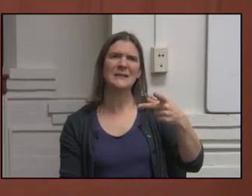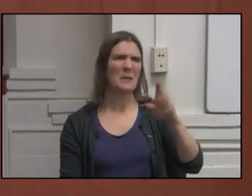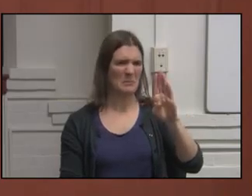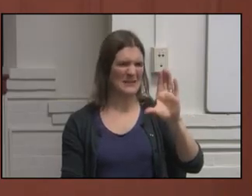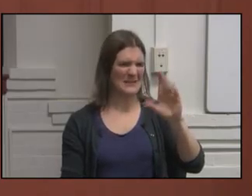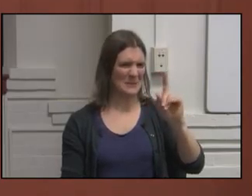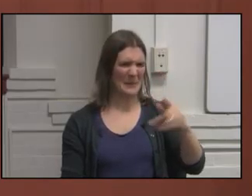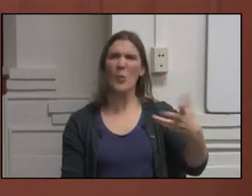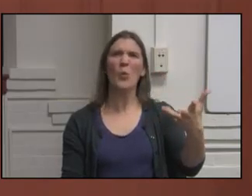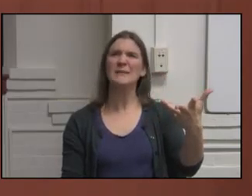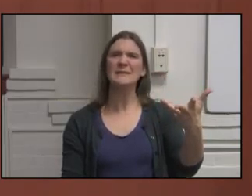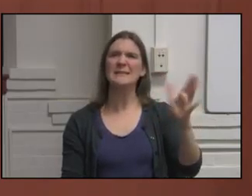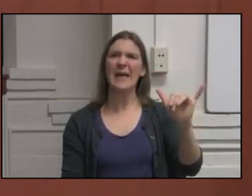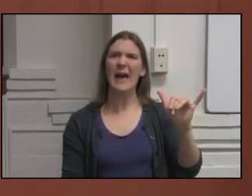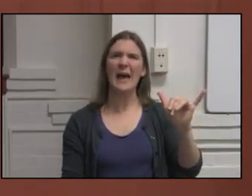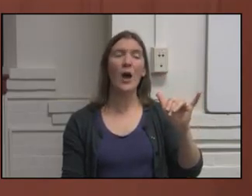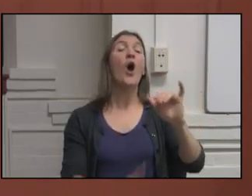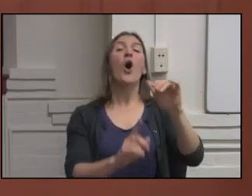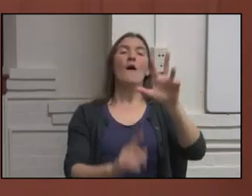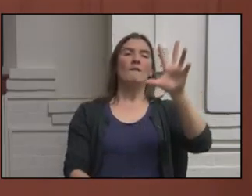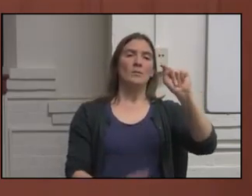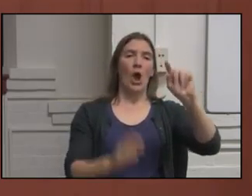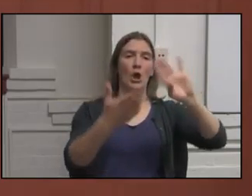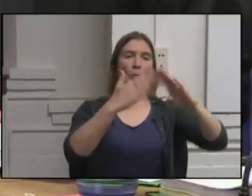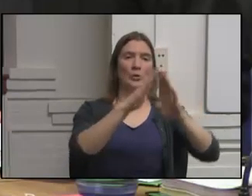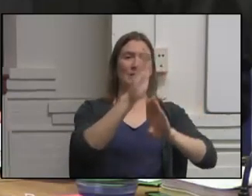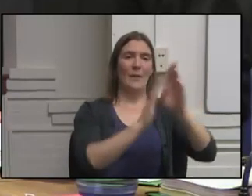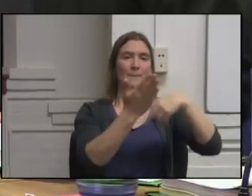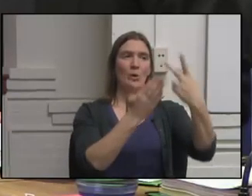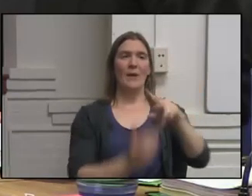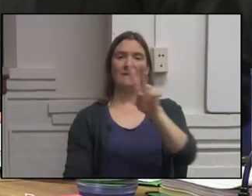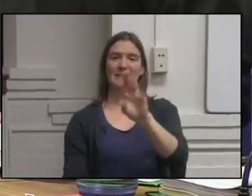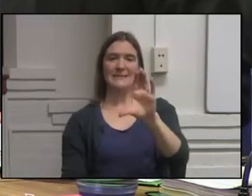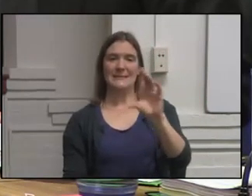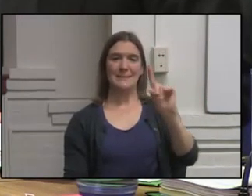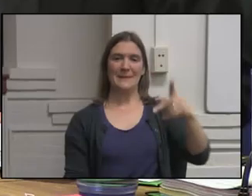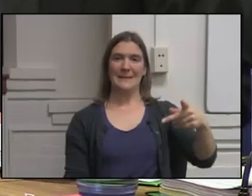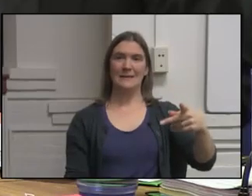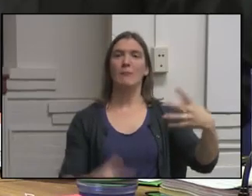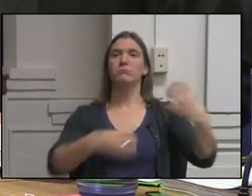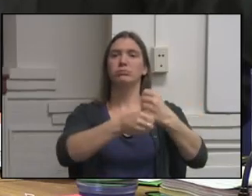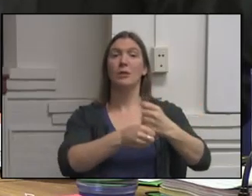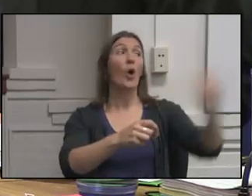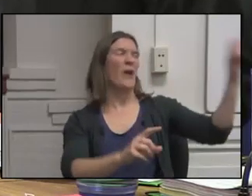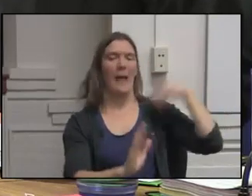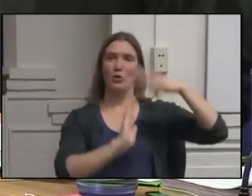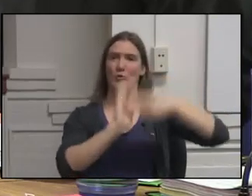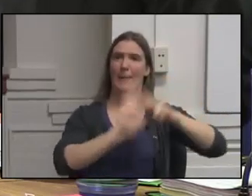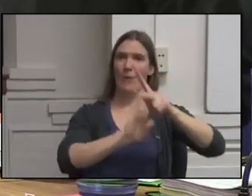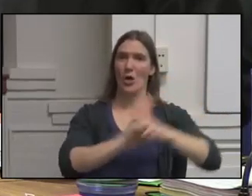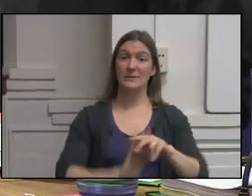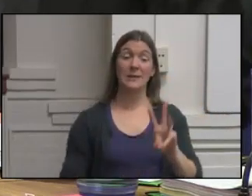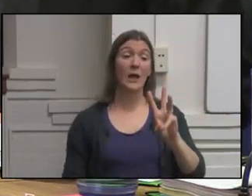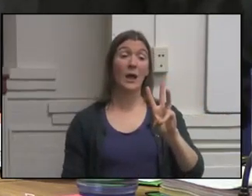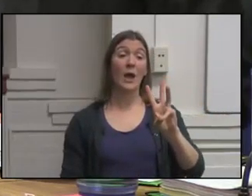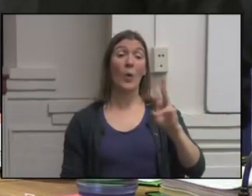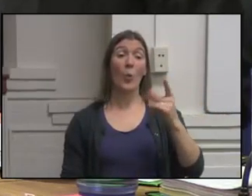VCDP? That's the Vermont Community Development Program. Okay, thank you. All right,